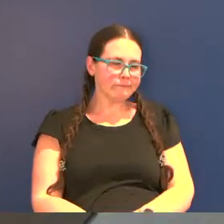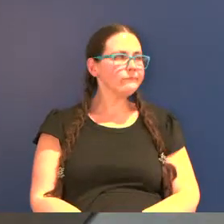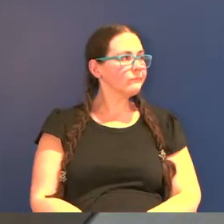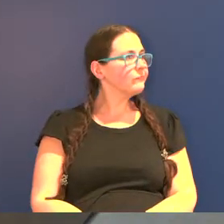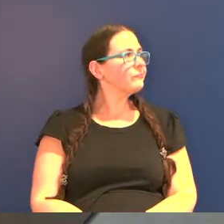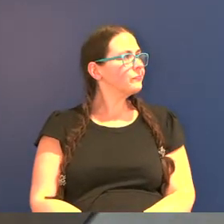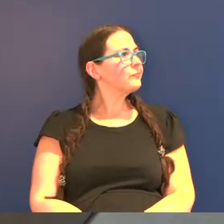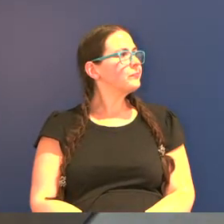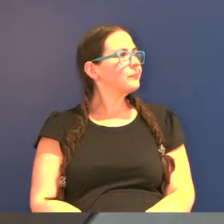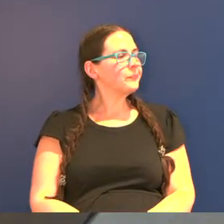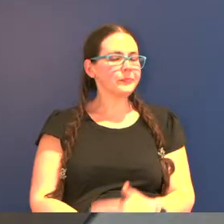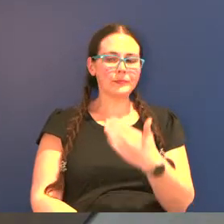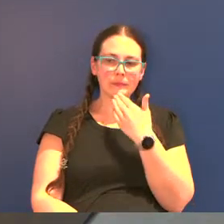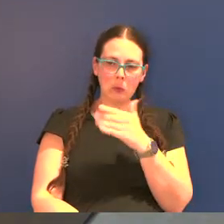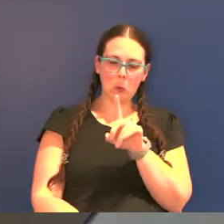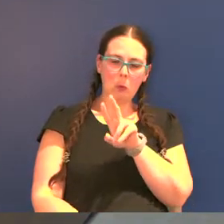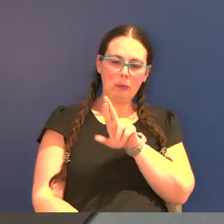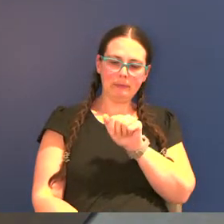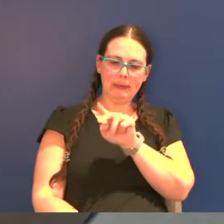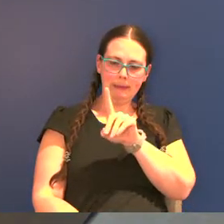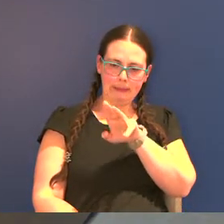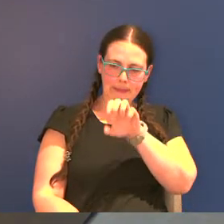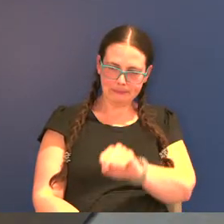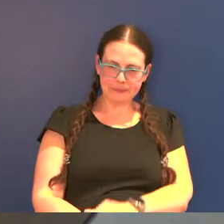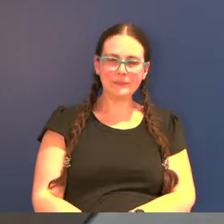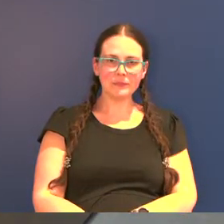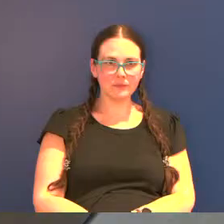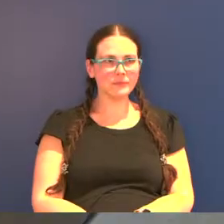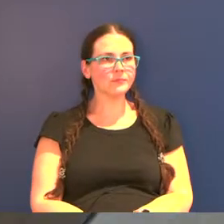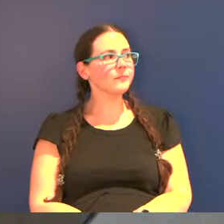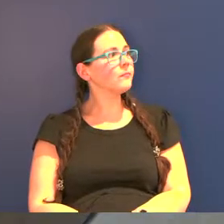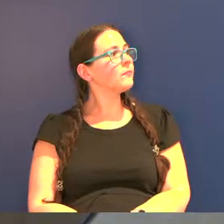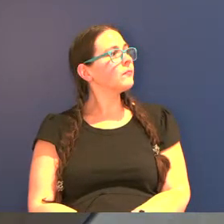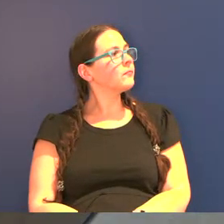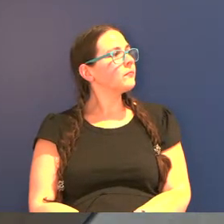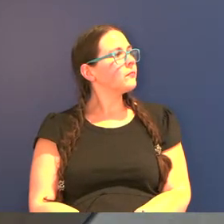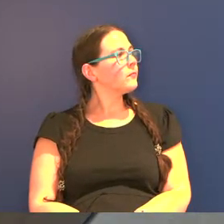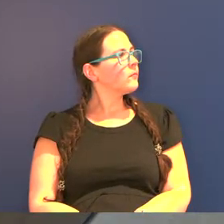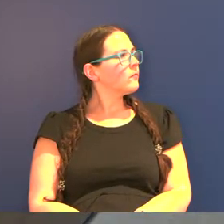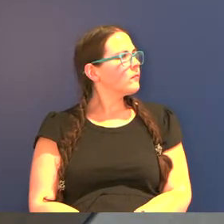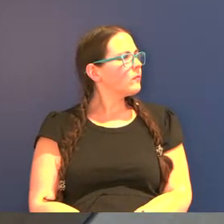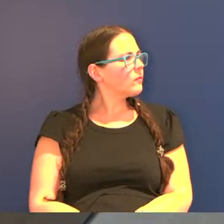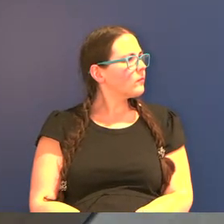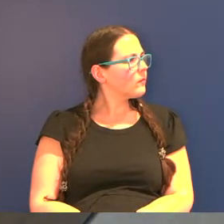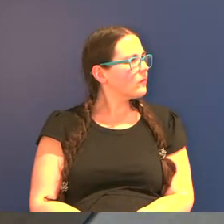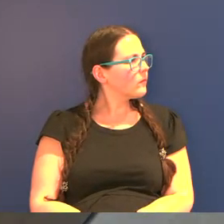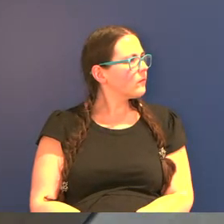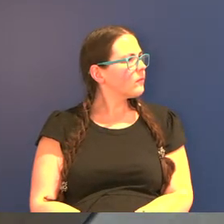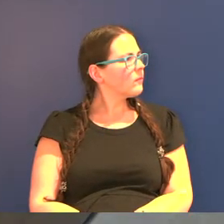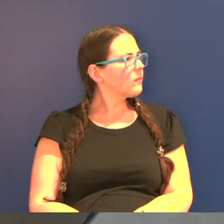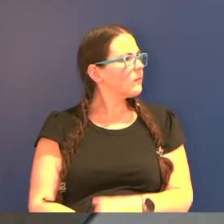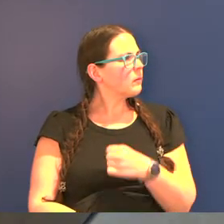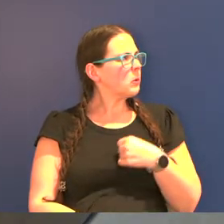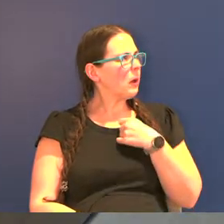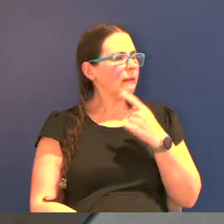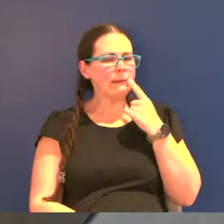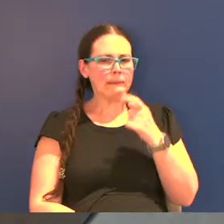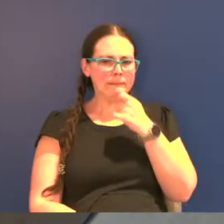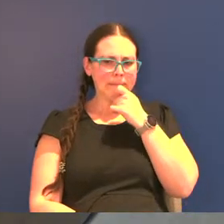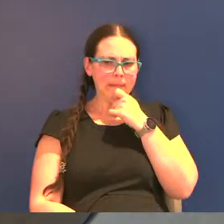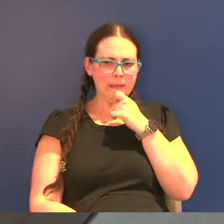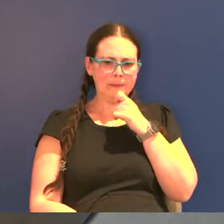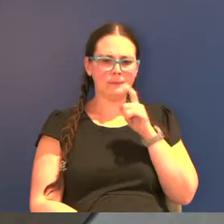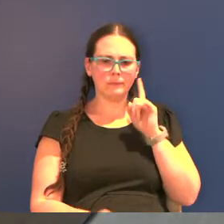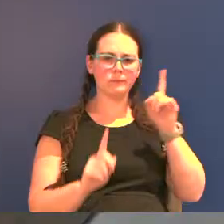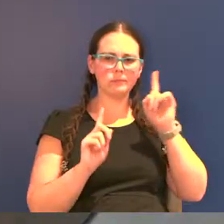Thank you, Dr. Adams. Kat, I know you had your light on before, so. Sorry, Yeah. I think it was echoing, that's why I turned it Oh, off. yeah. Thank you.